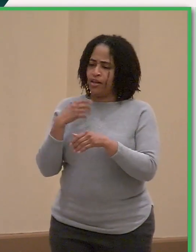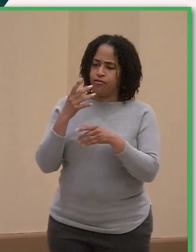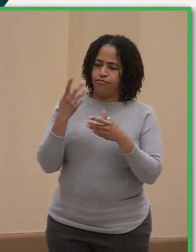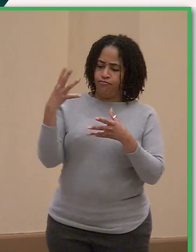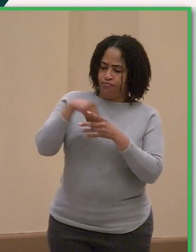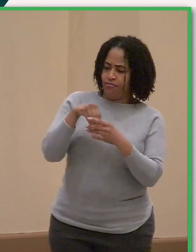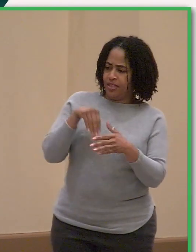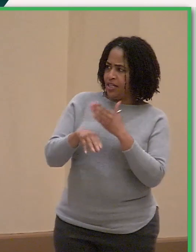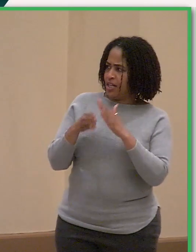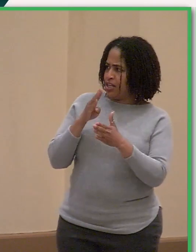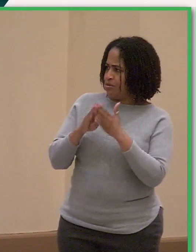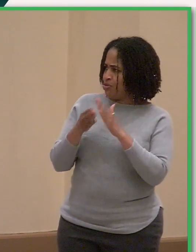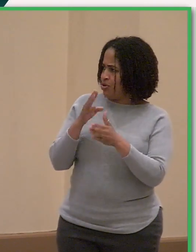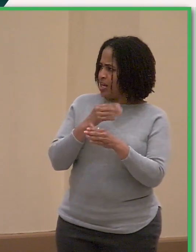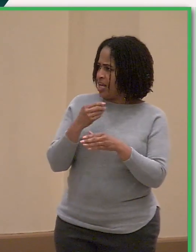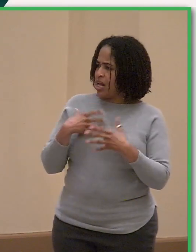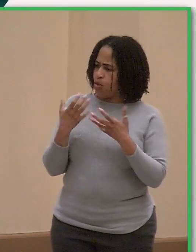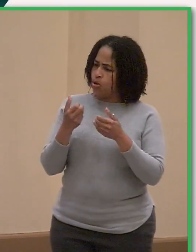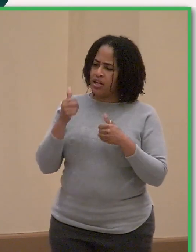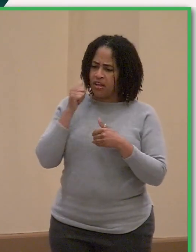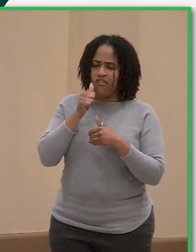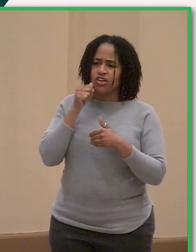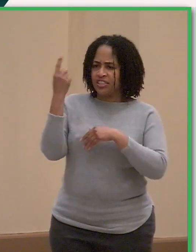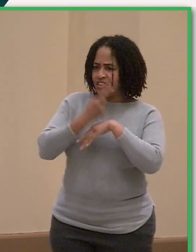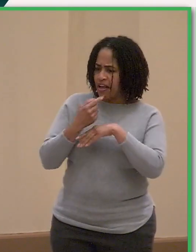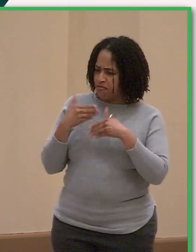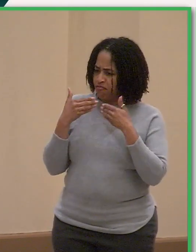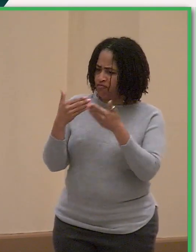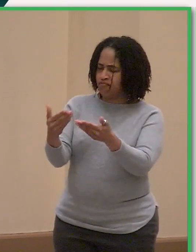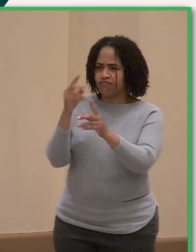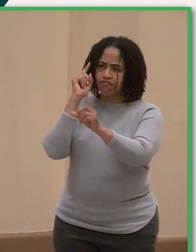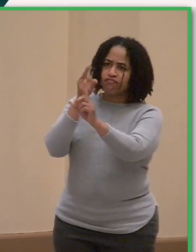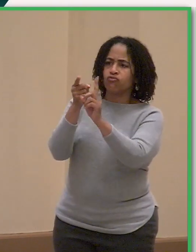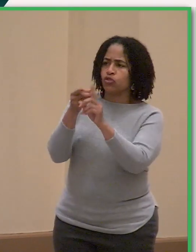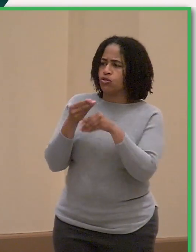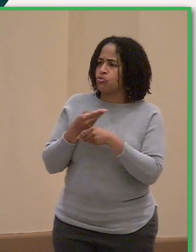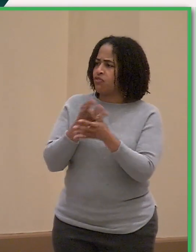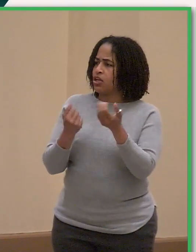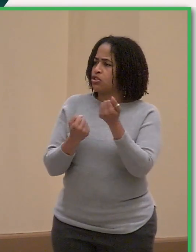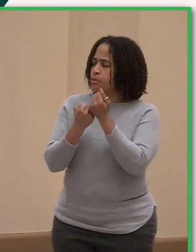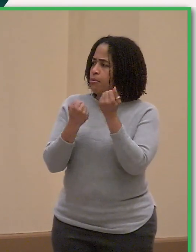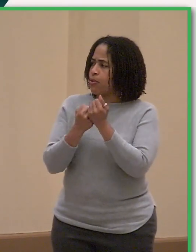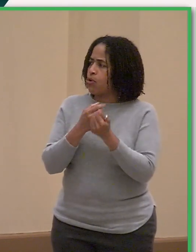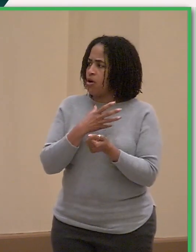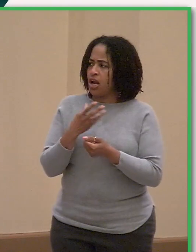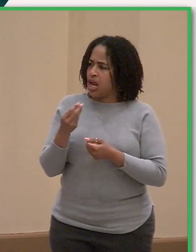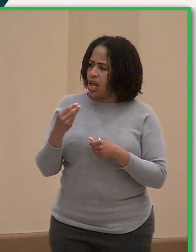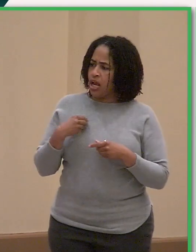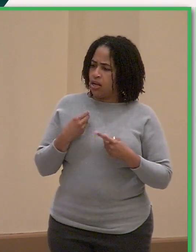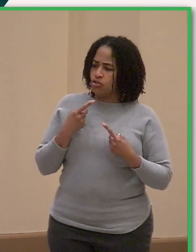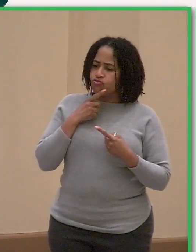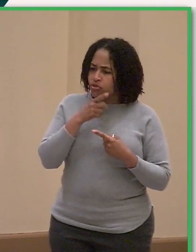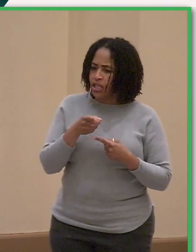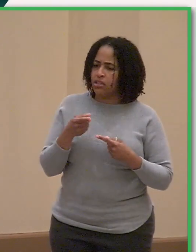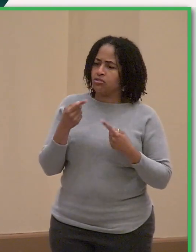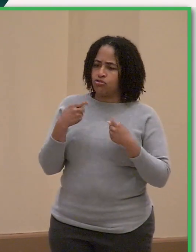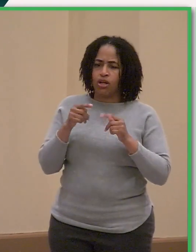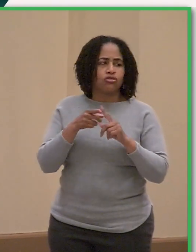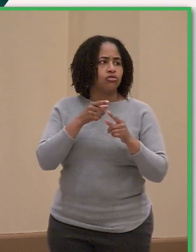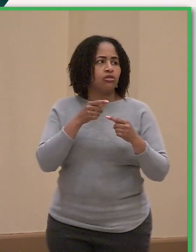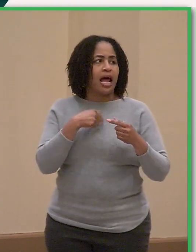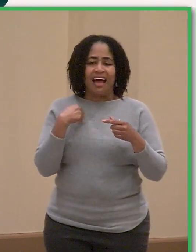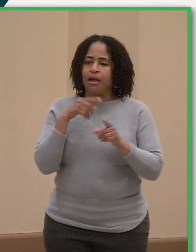community, I decided one day I wanted to pay it forward. And for the last almost 4 years, I've been giving out free diapers, wipes, swimming products. I run a